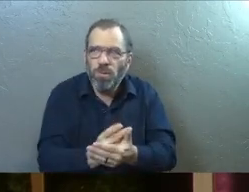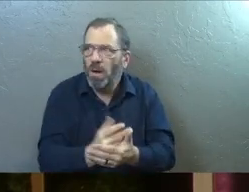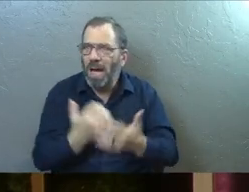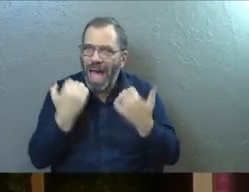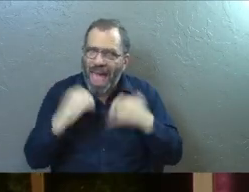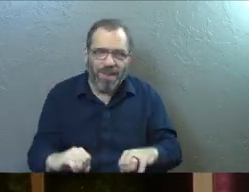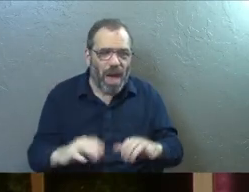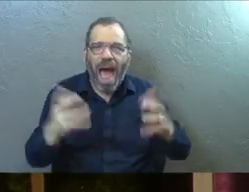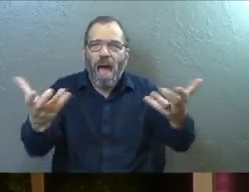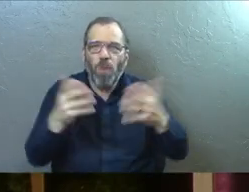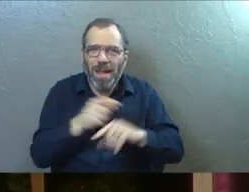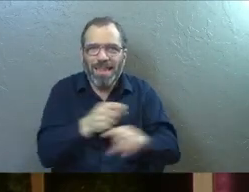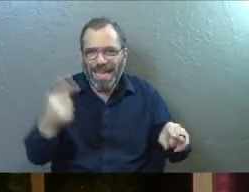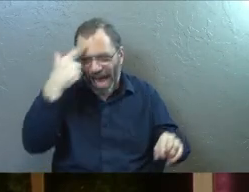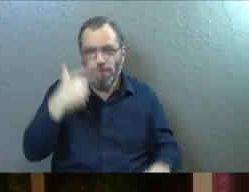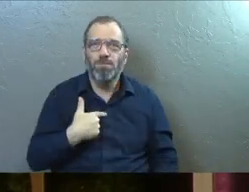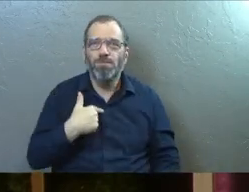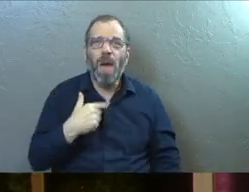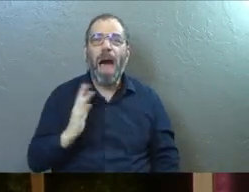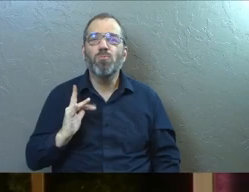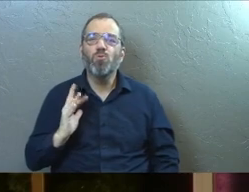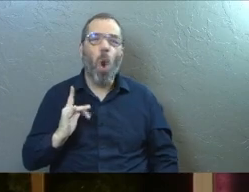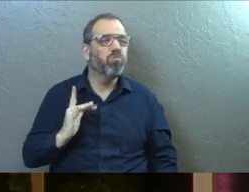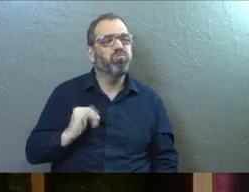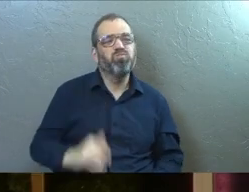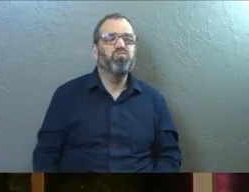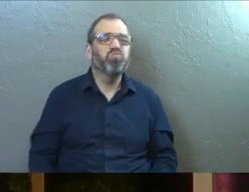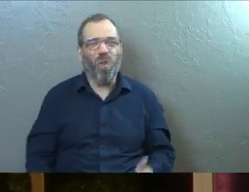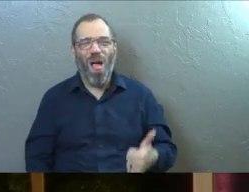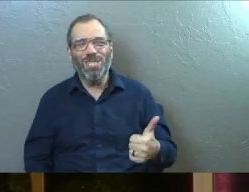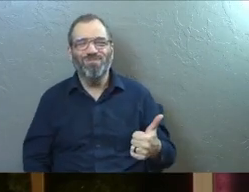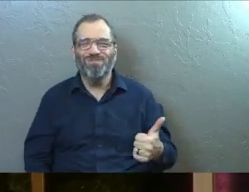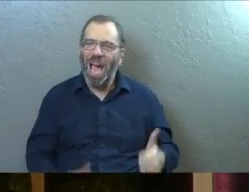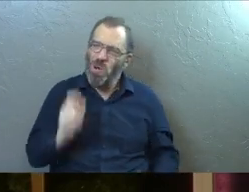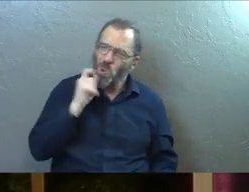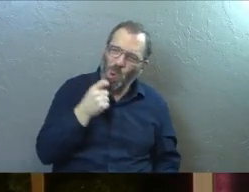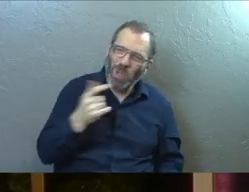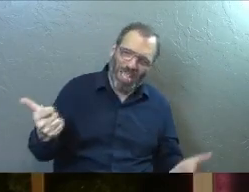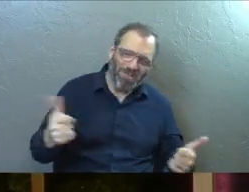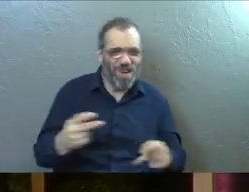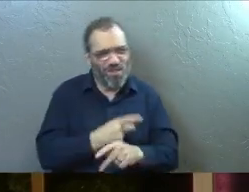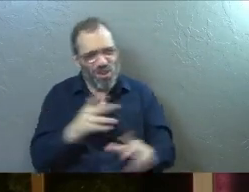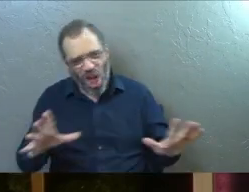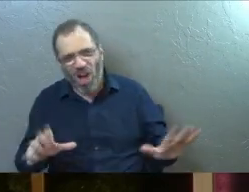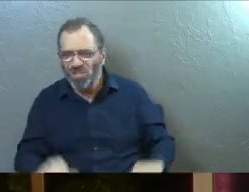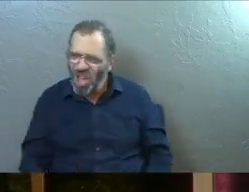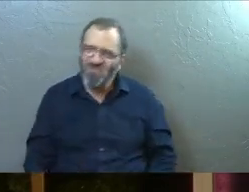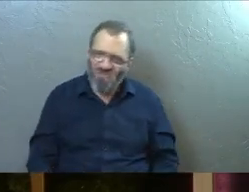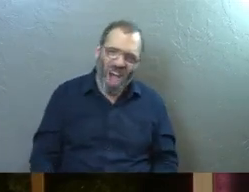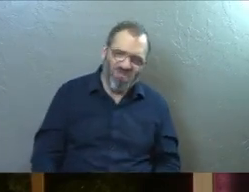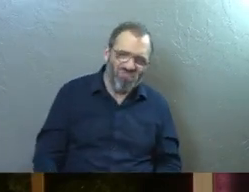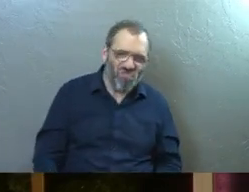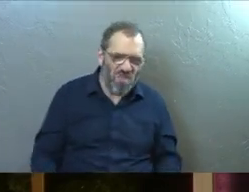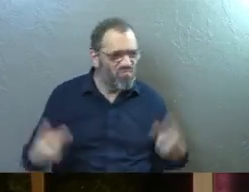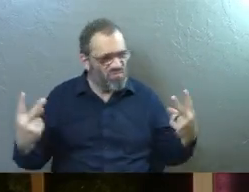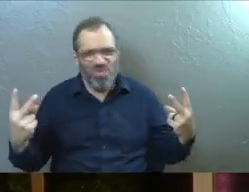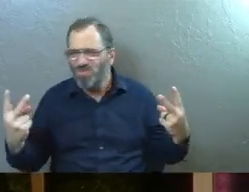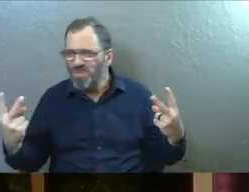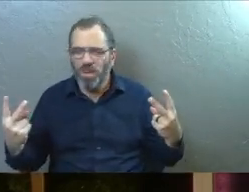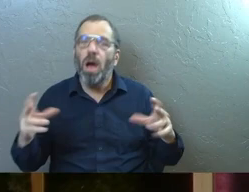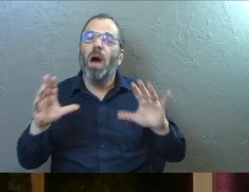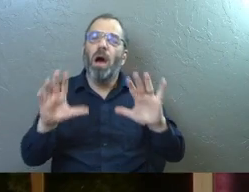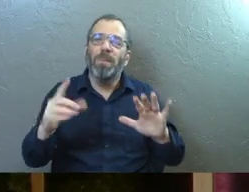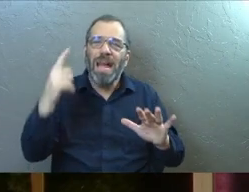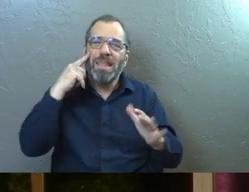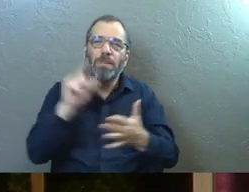effort that I put into, I just want people to think I'm cool. I want people to think that I'm okay, that I've got things figured out. And like, this is the cliche example, but as I was